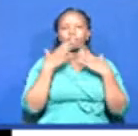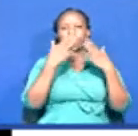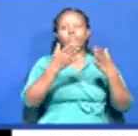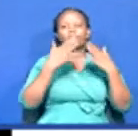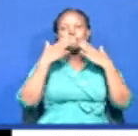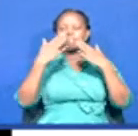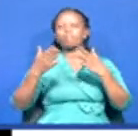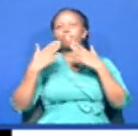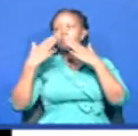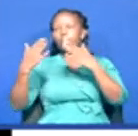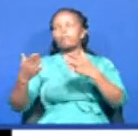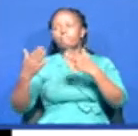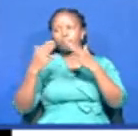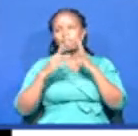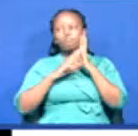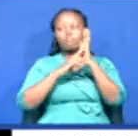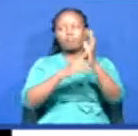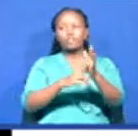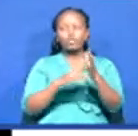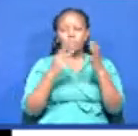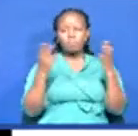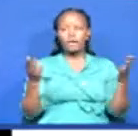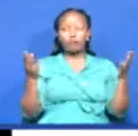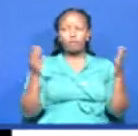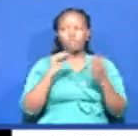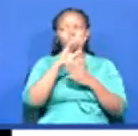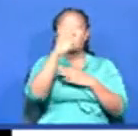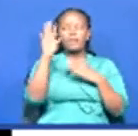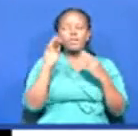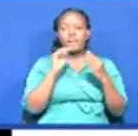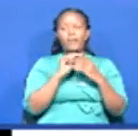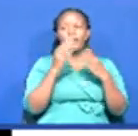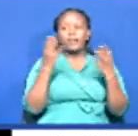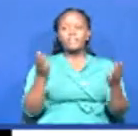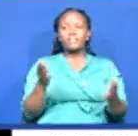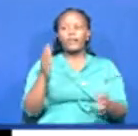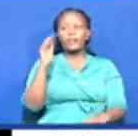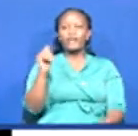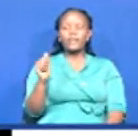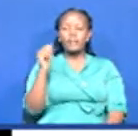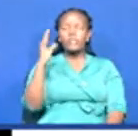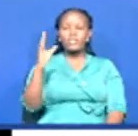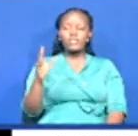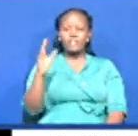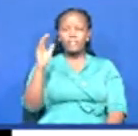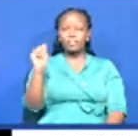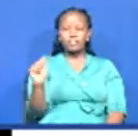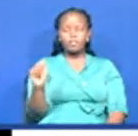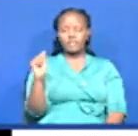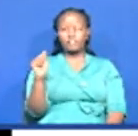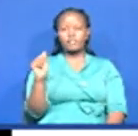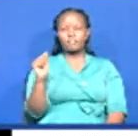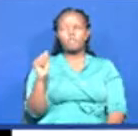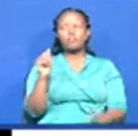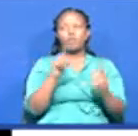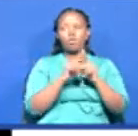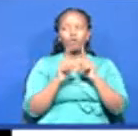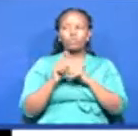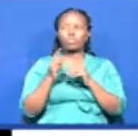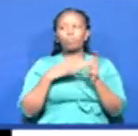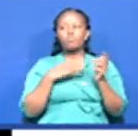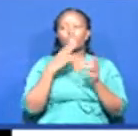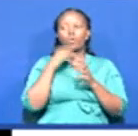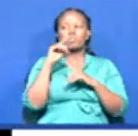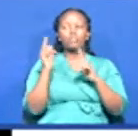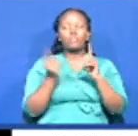on behalf of the entire Anti-Counterfeit Authority. And I wish to start